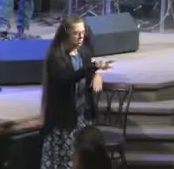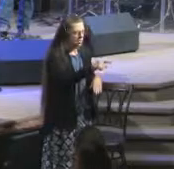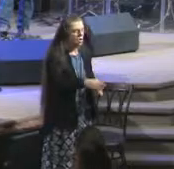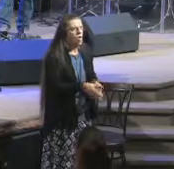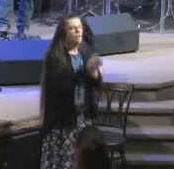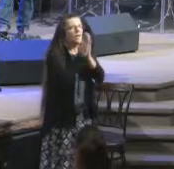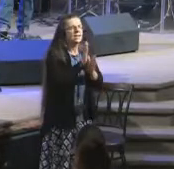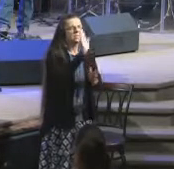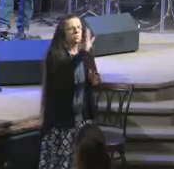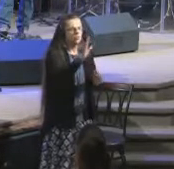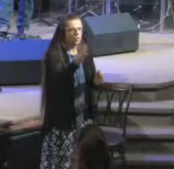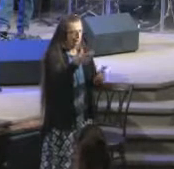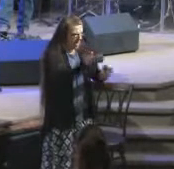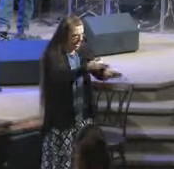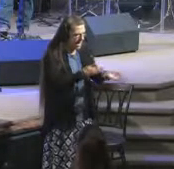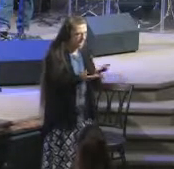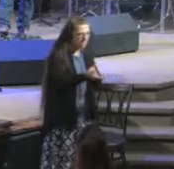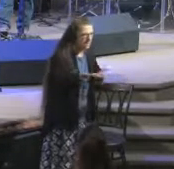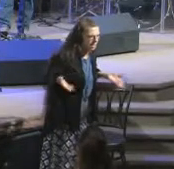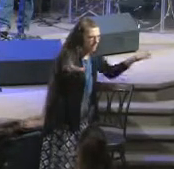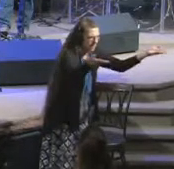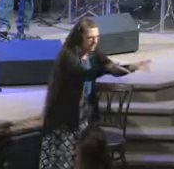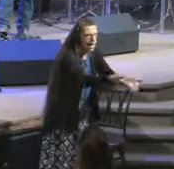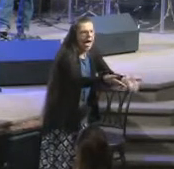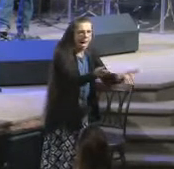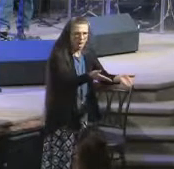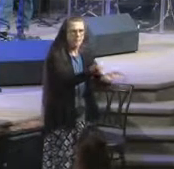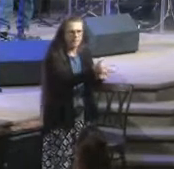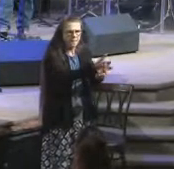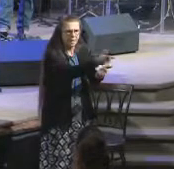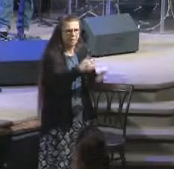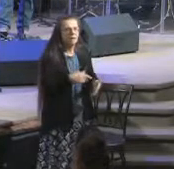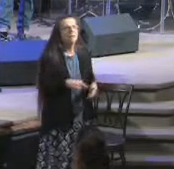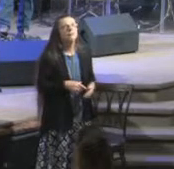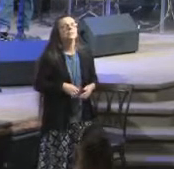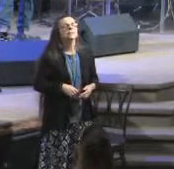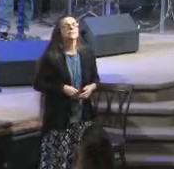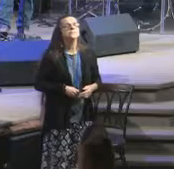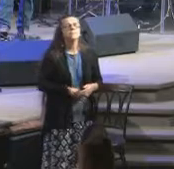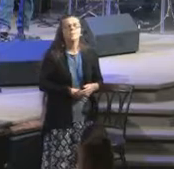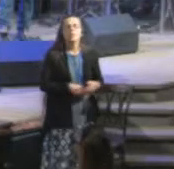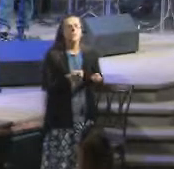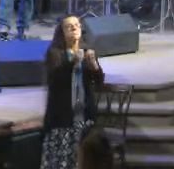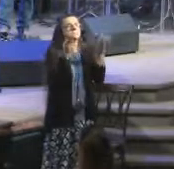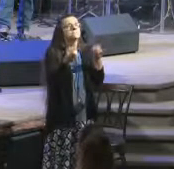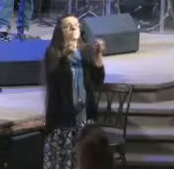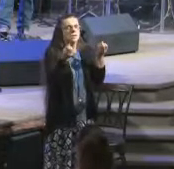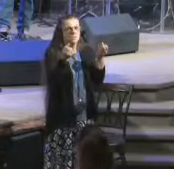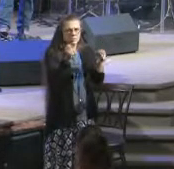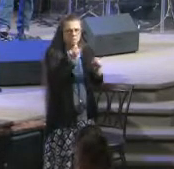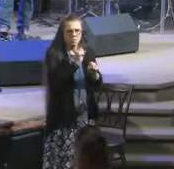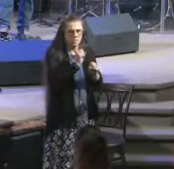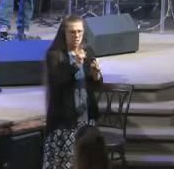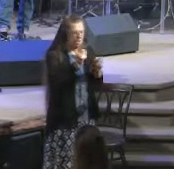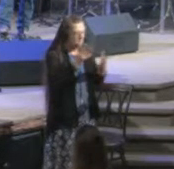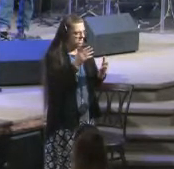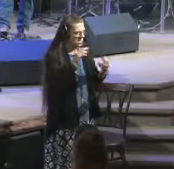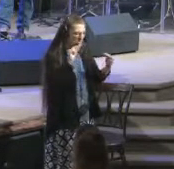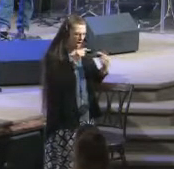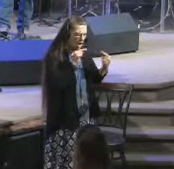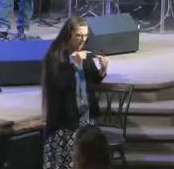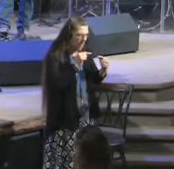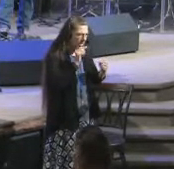for your hand to be extended to the state of Qatar in the Middle East, Lord. Lord, knowing that there's much opposition in that part of the world. God,